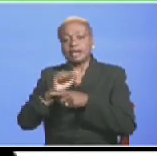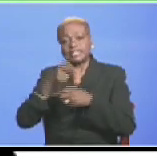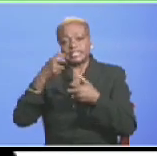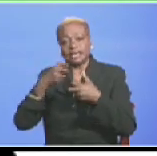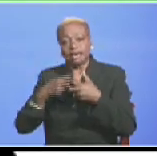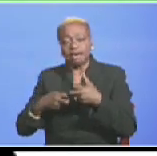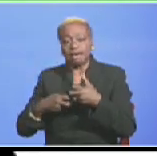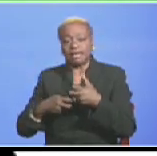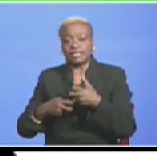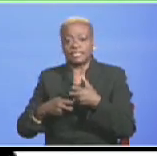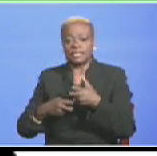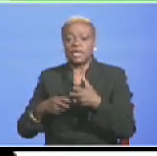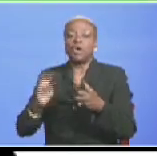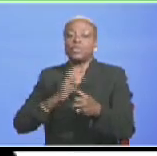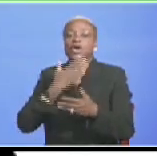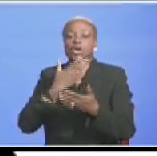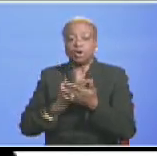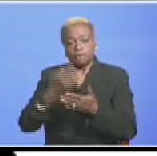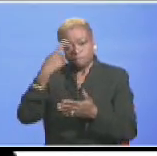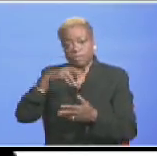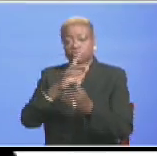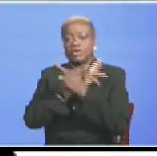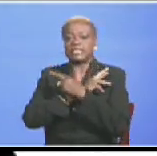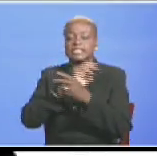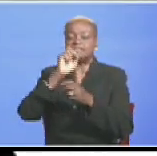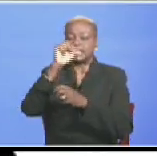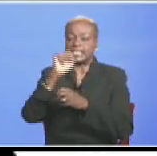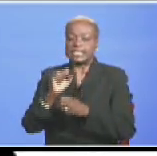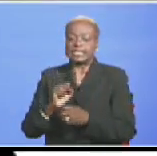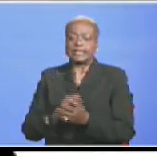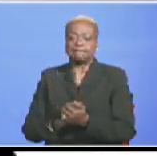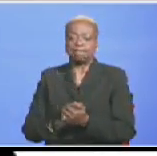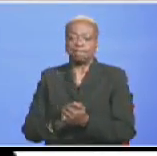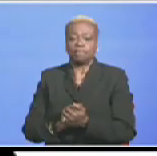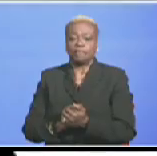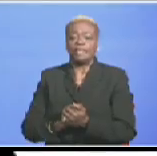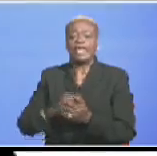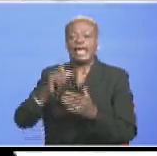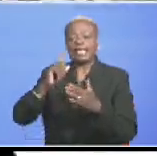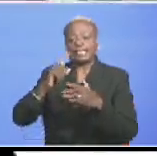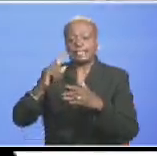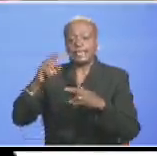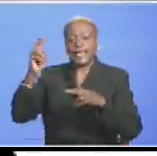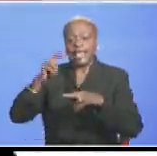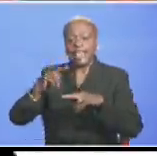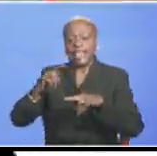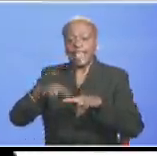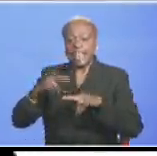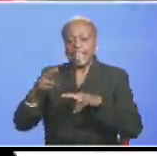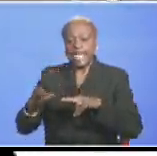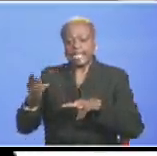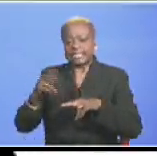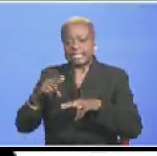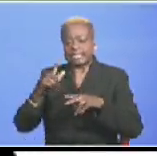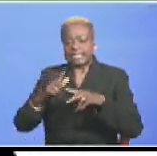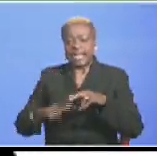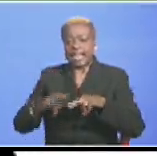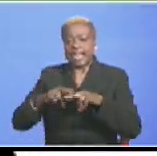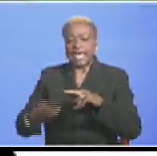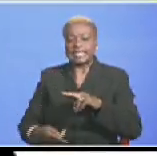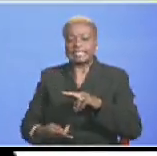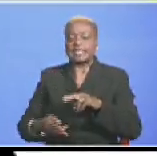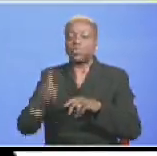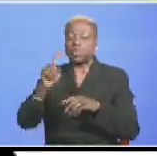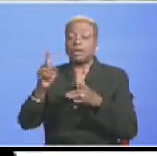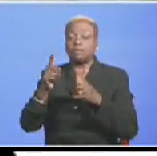mistakes, we'll be good for the rest of the season. Less than a month to go now until the Aquacross World Championships invading our shores. That's